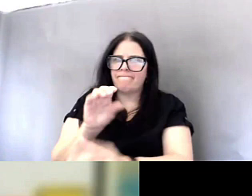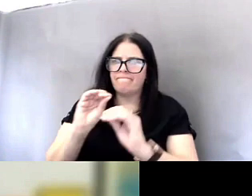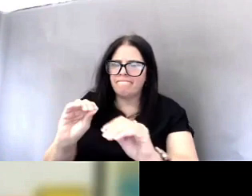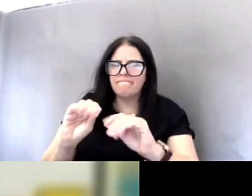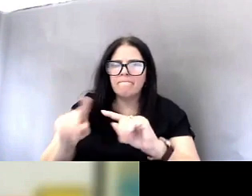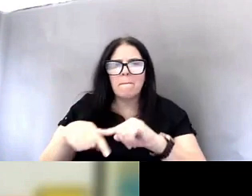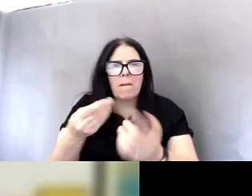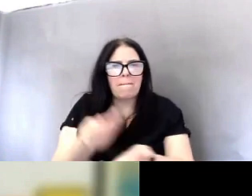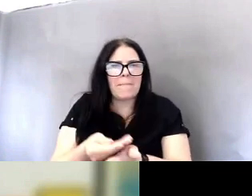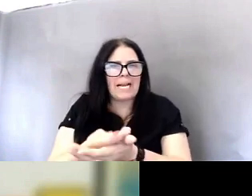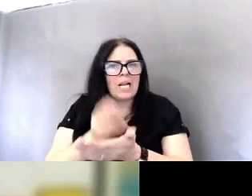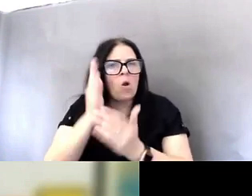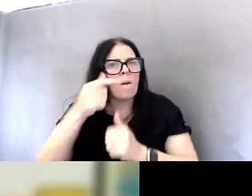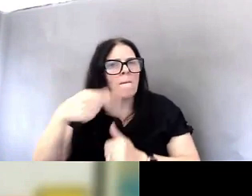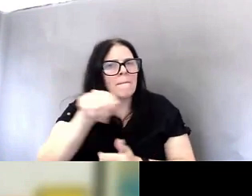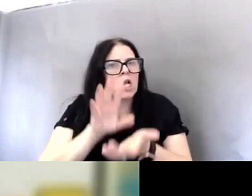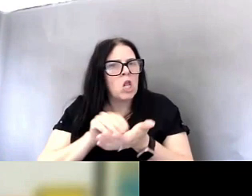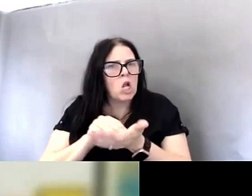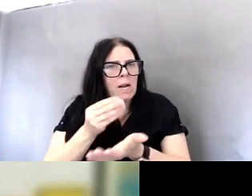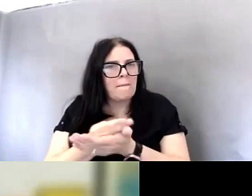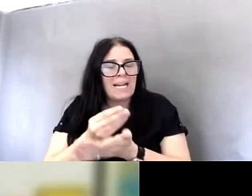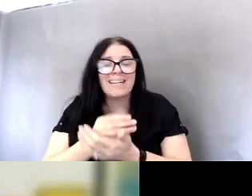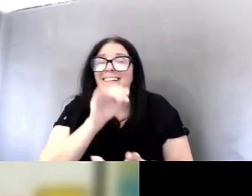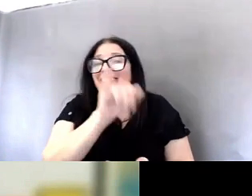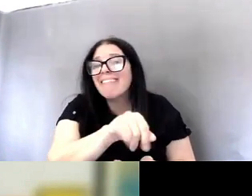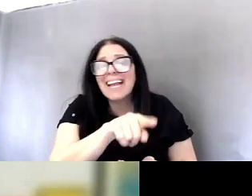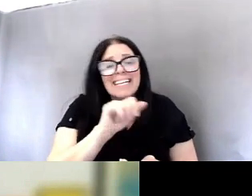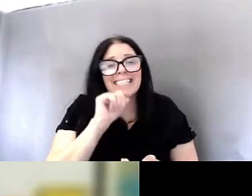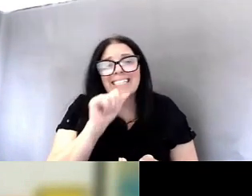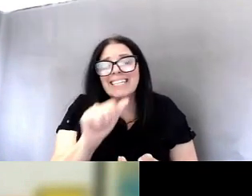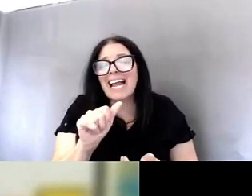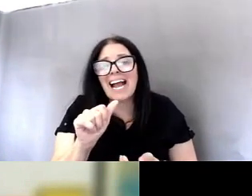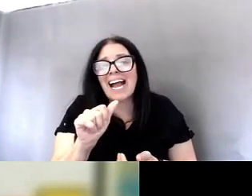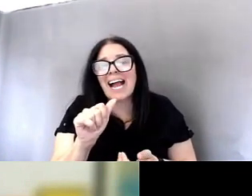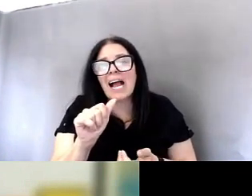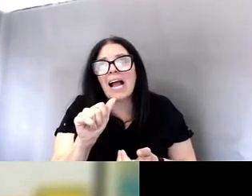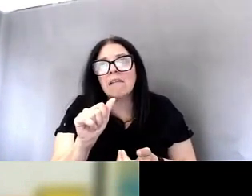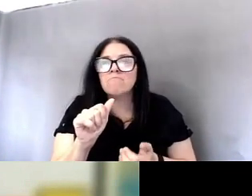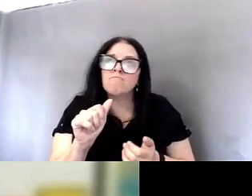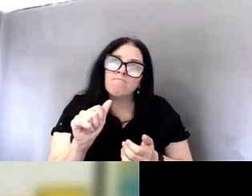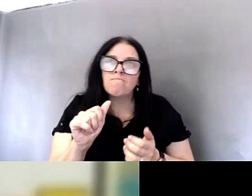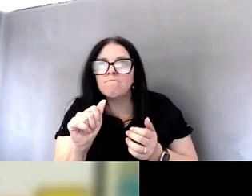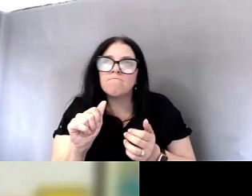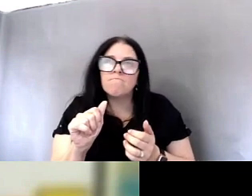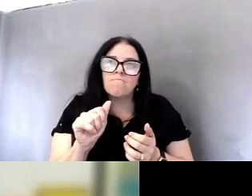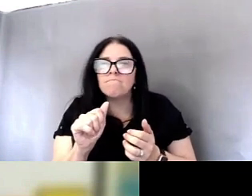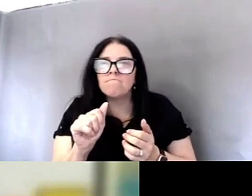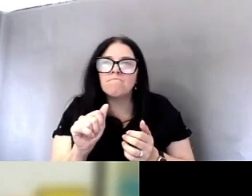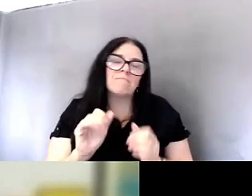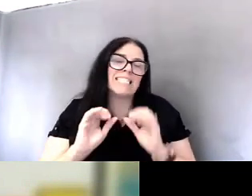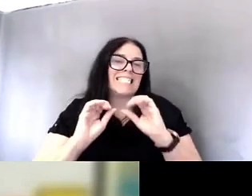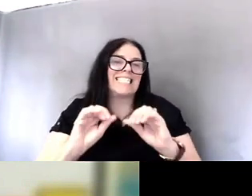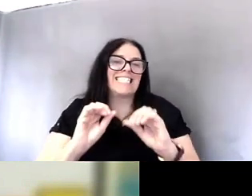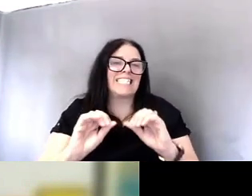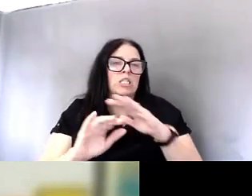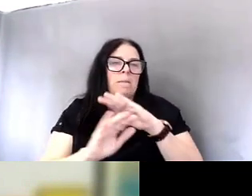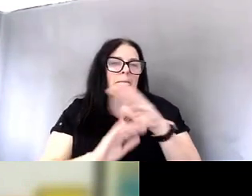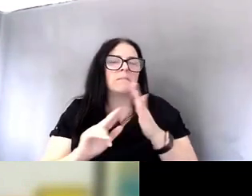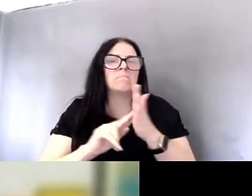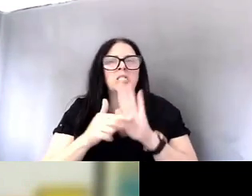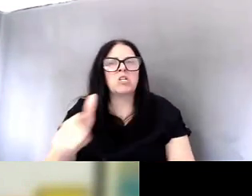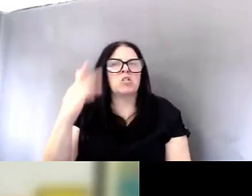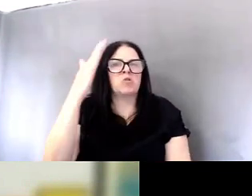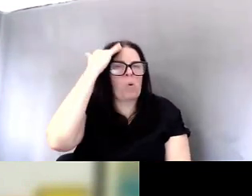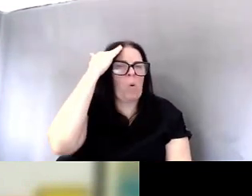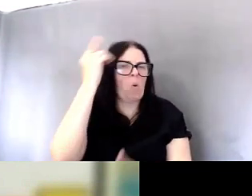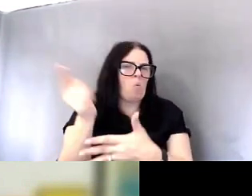for citizens. So it's not sort of teaching the basics and making assumptions about what